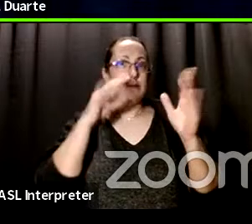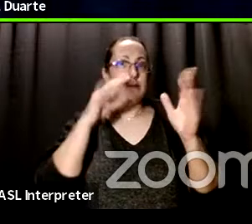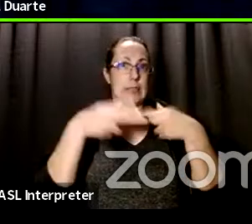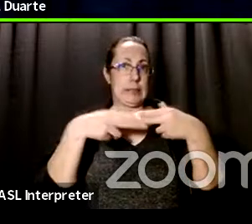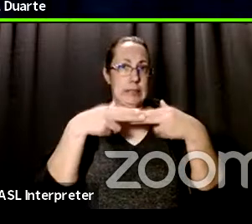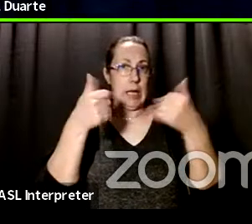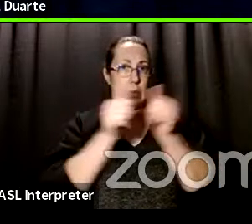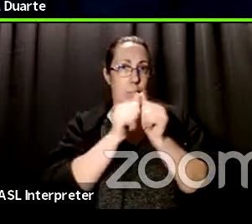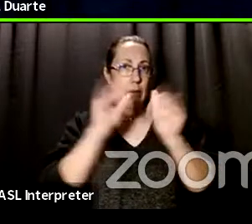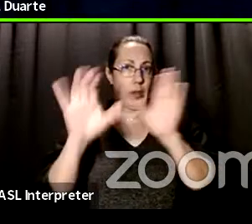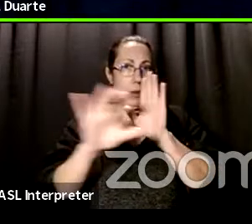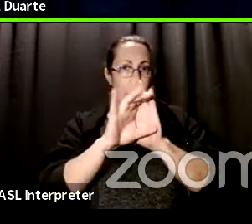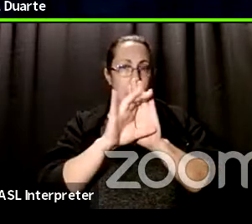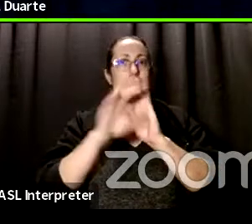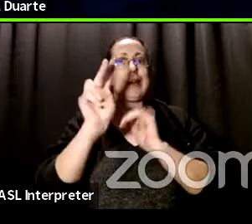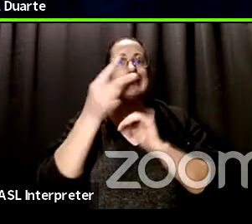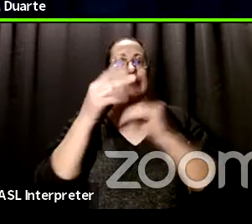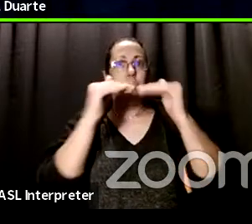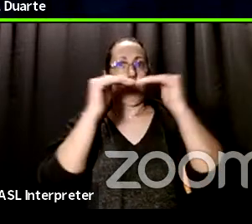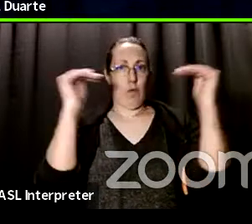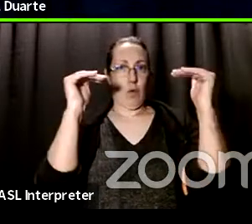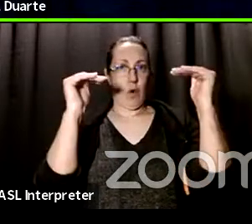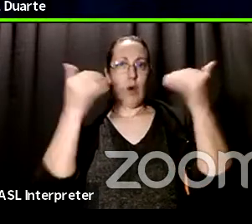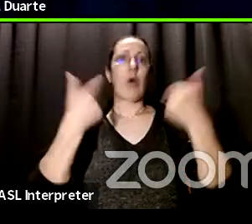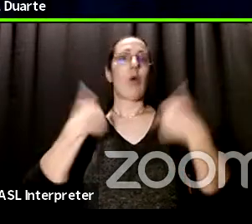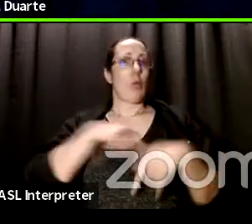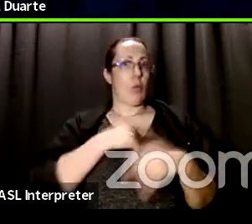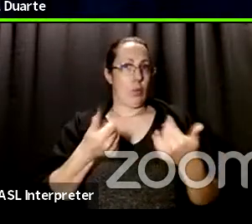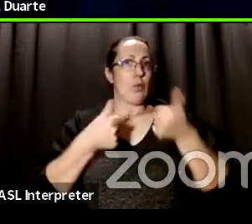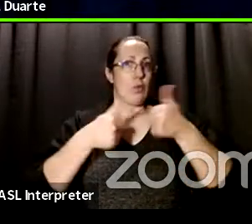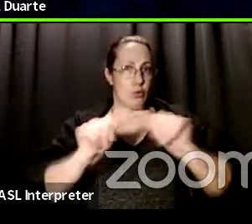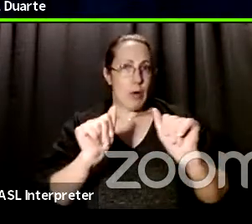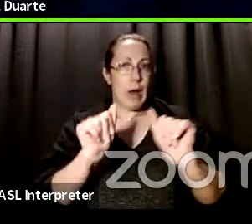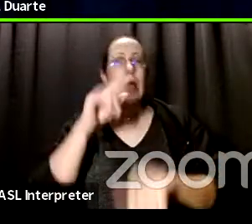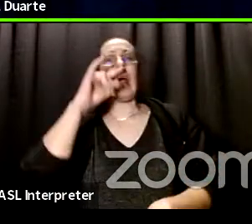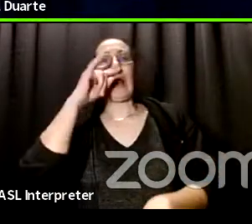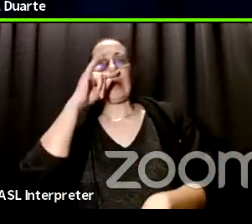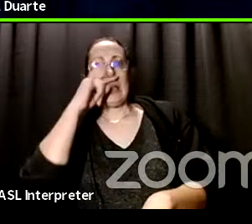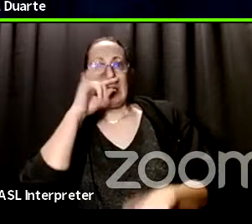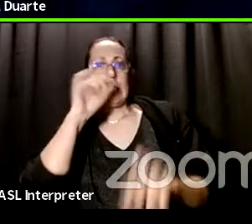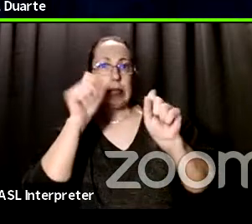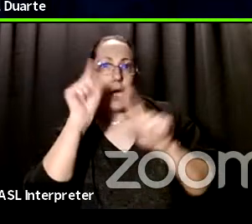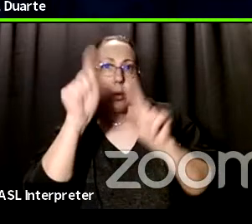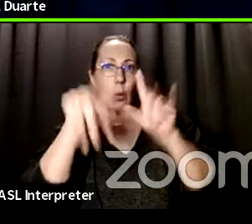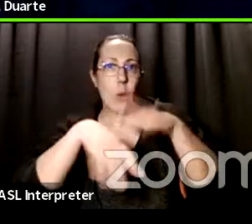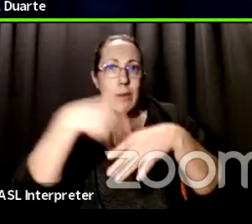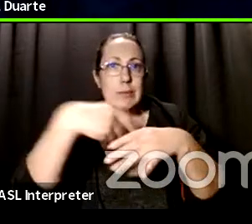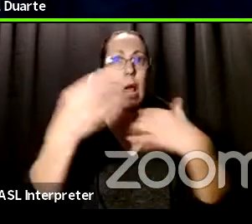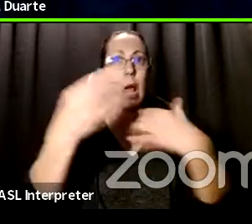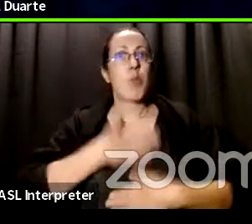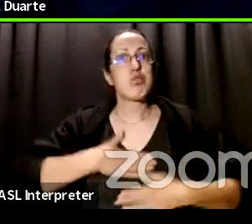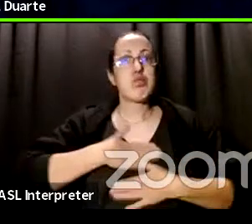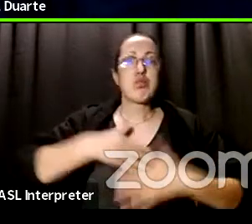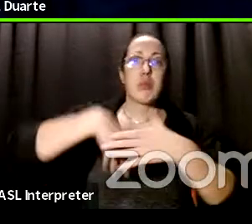an area that we're trying to make conducive, where kids can go outside and enjoy